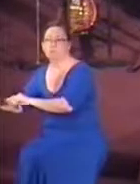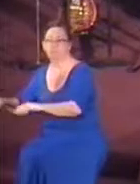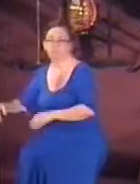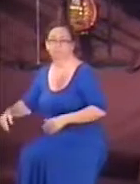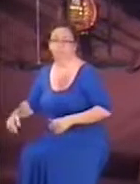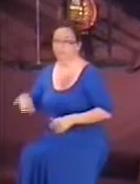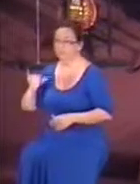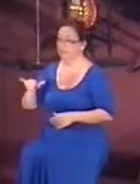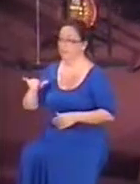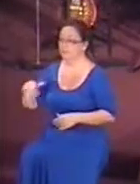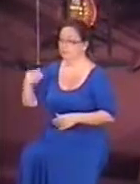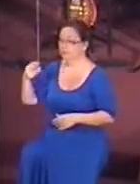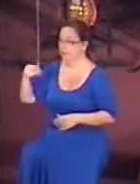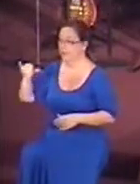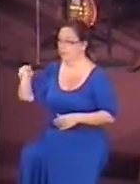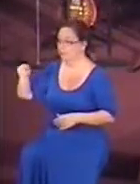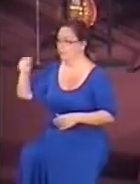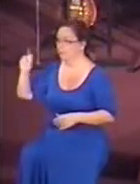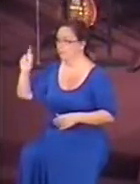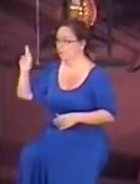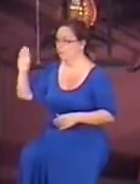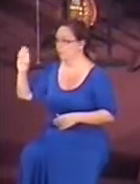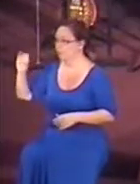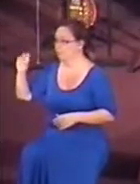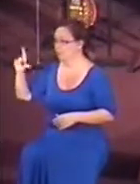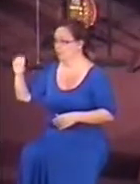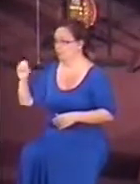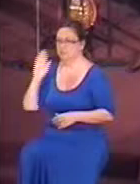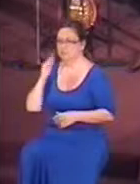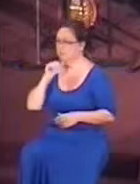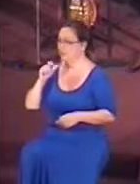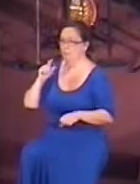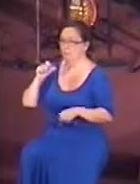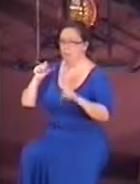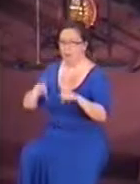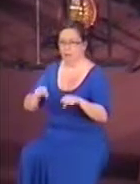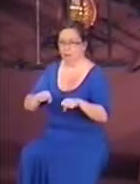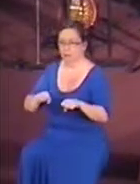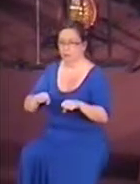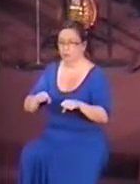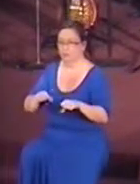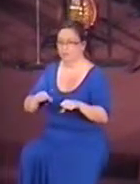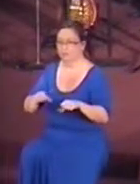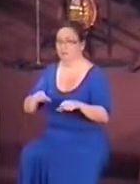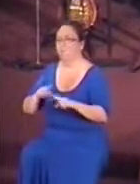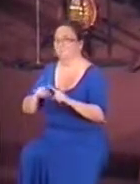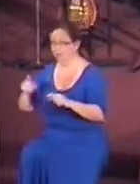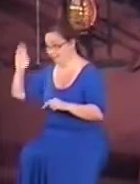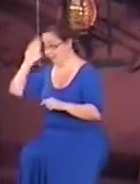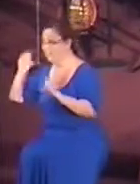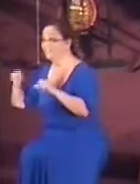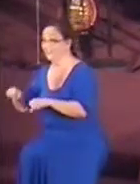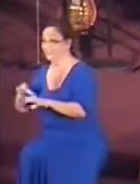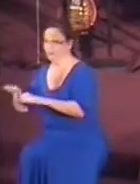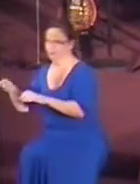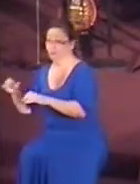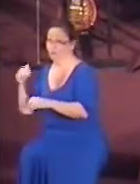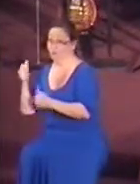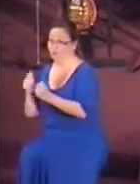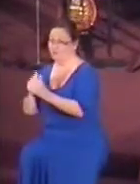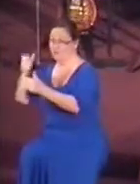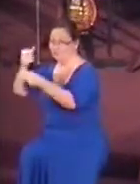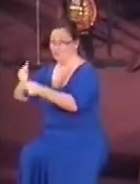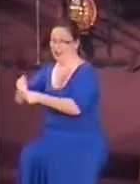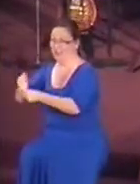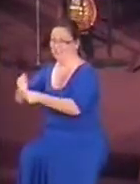said, a hyperbole. These things that seem impossible with God are actually possible. If you are willing to trust me, that's what faith